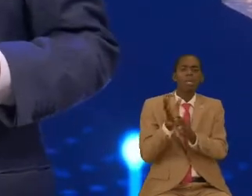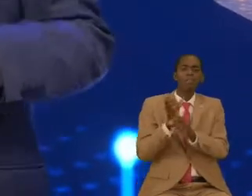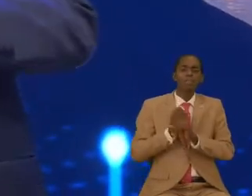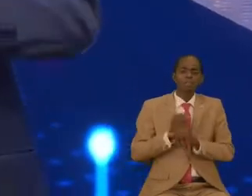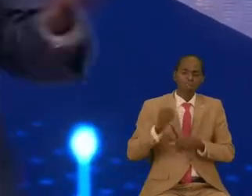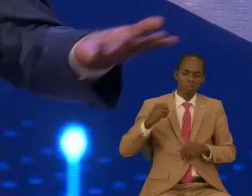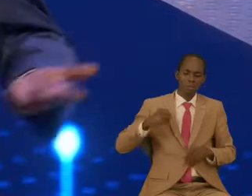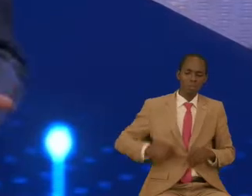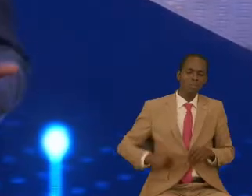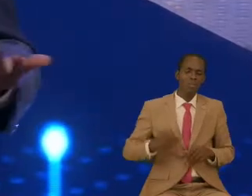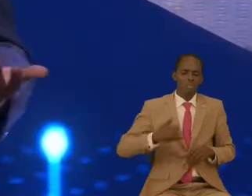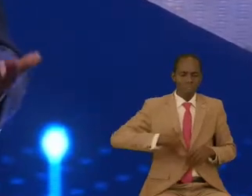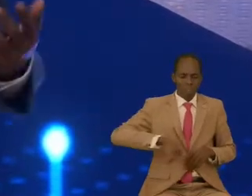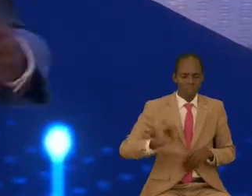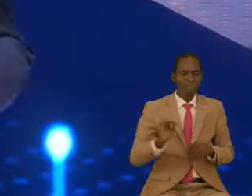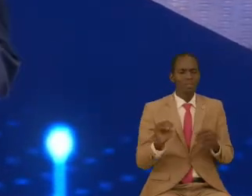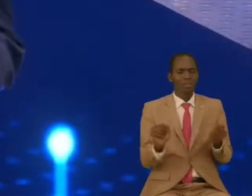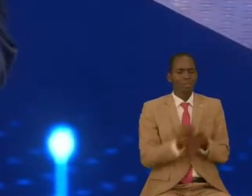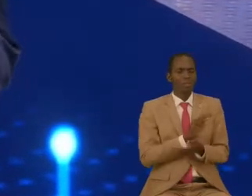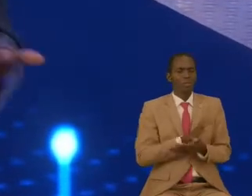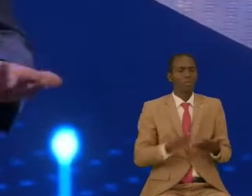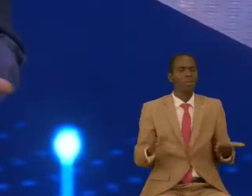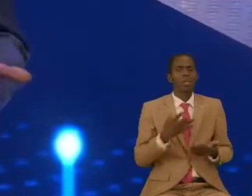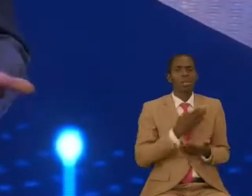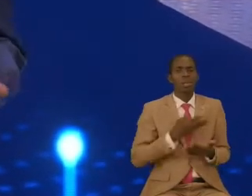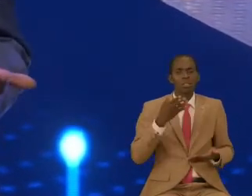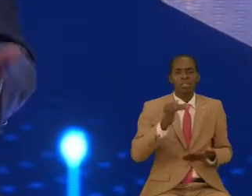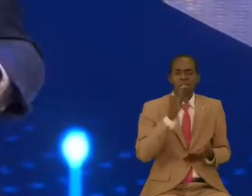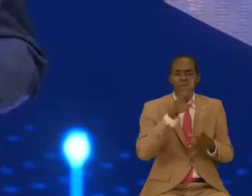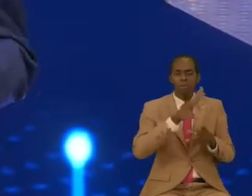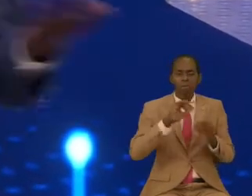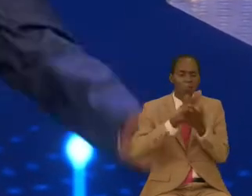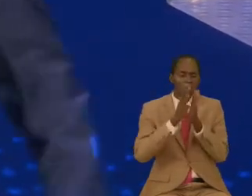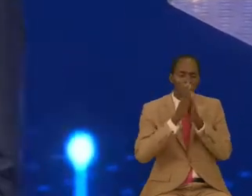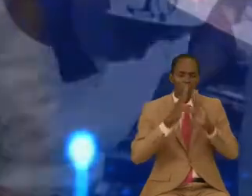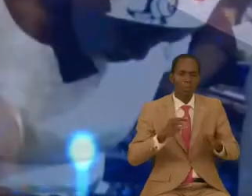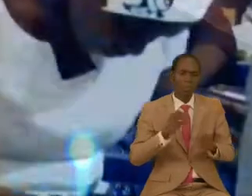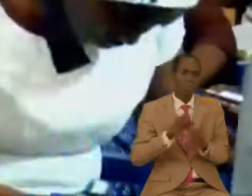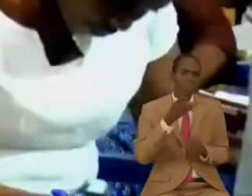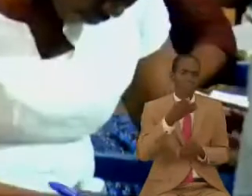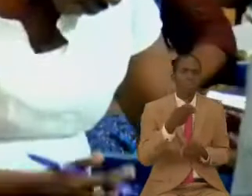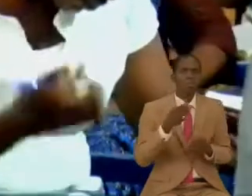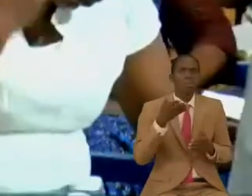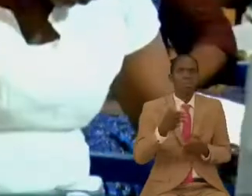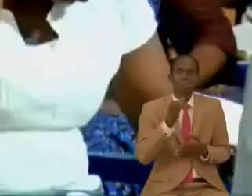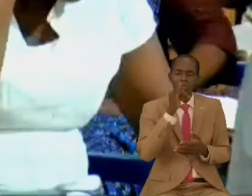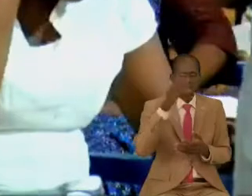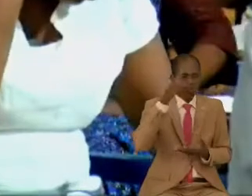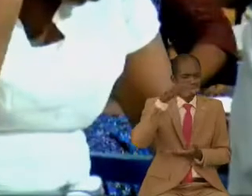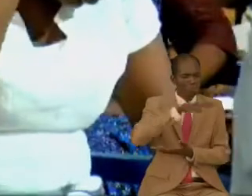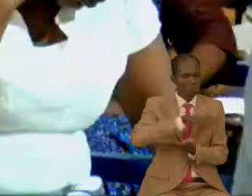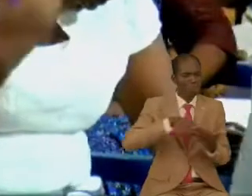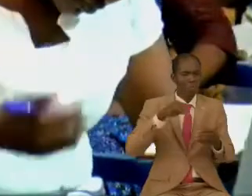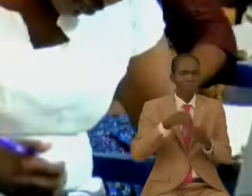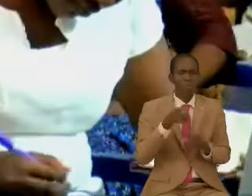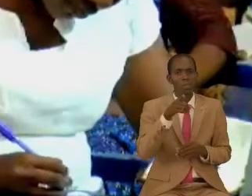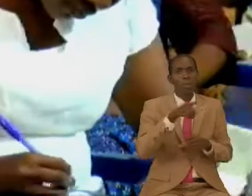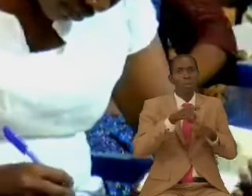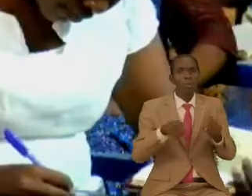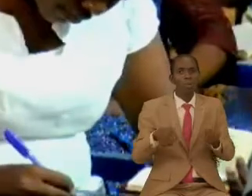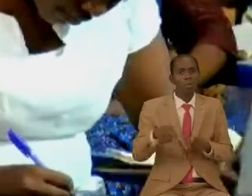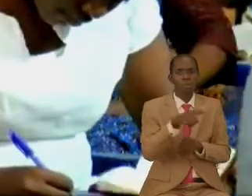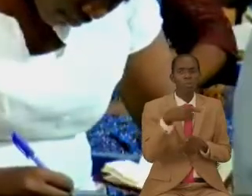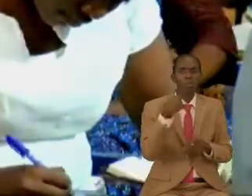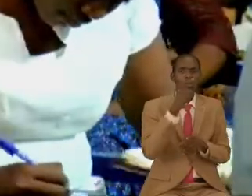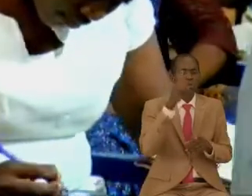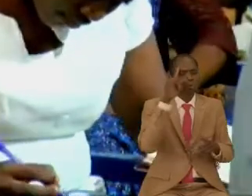were still torn apart, and there was no peace in their heart. There was confusion in their heart. But those who believed